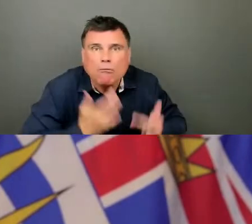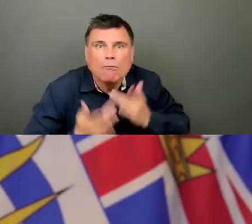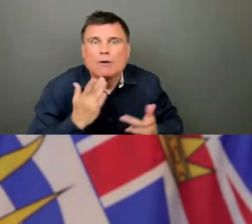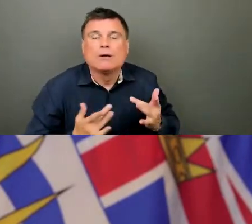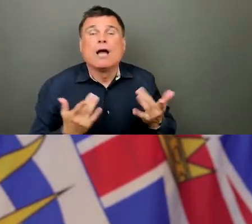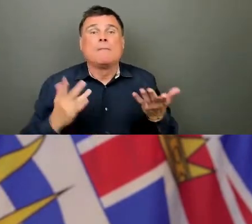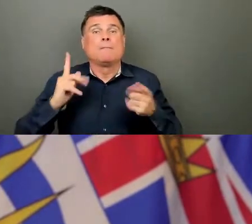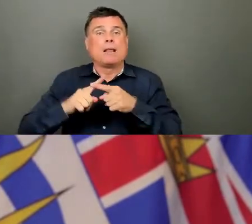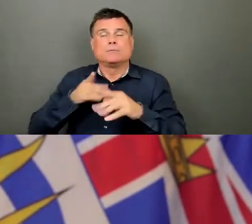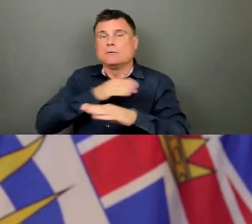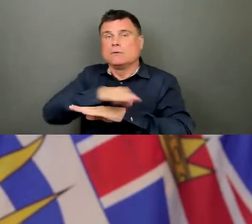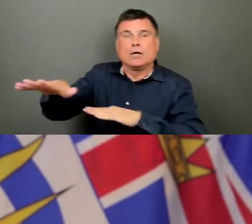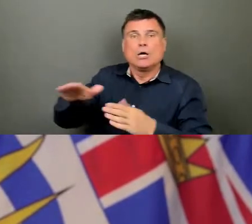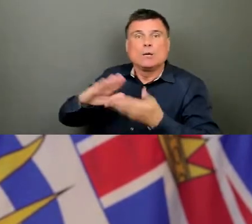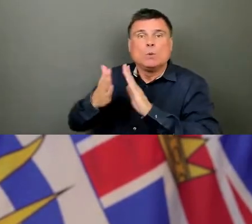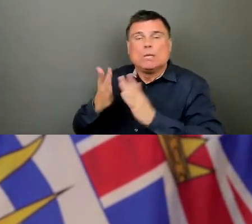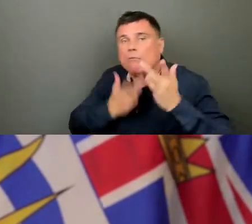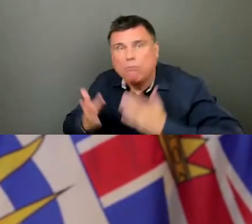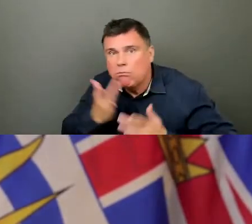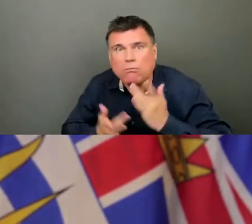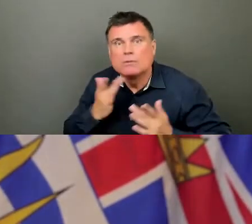the other challenges.